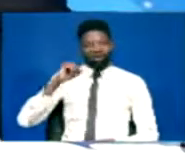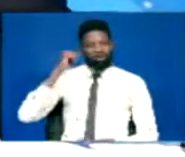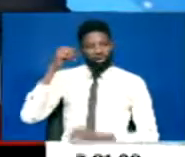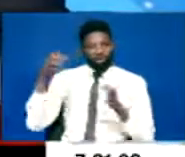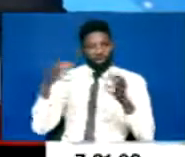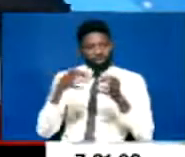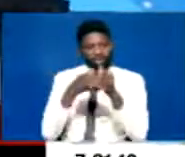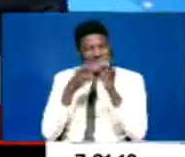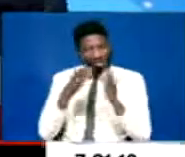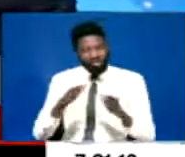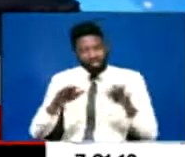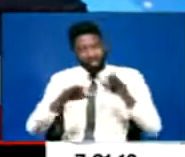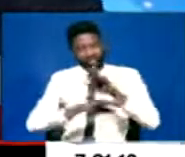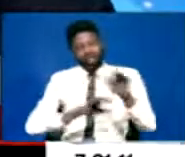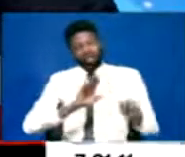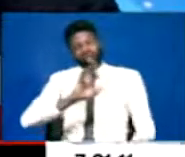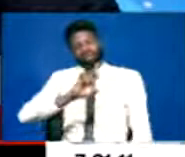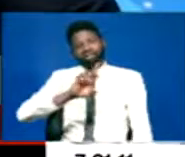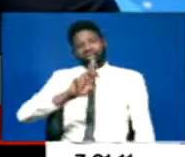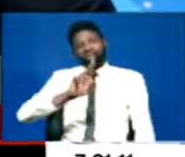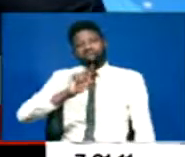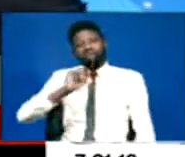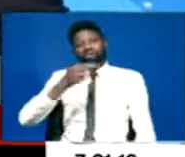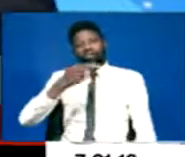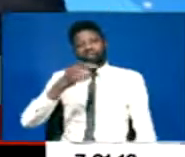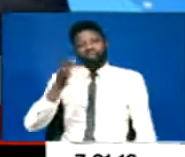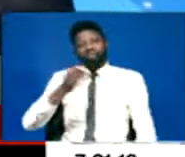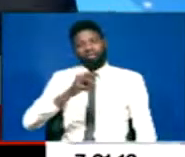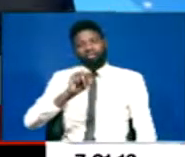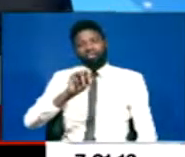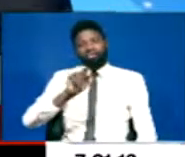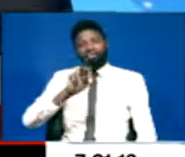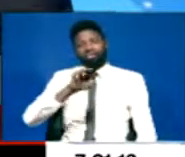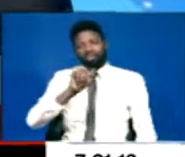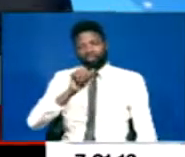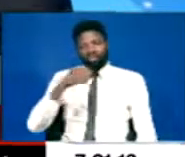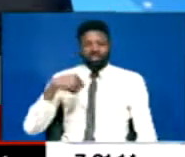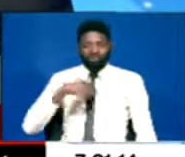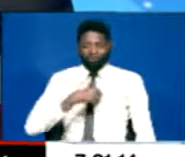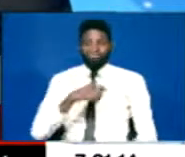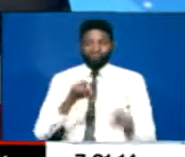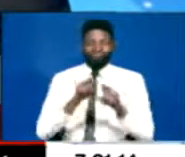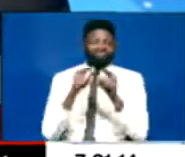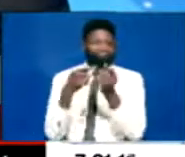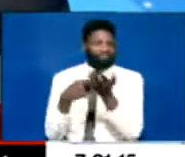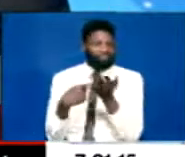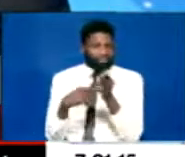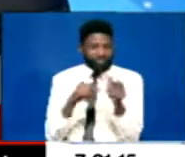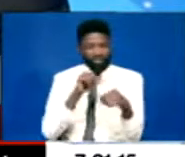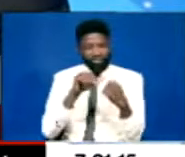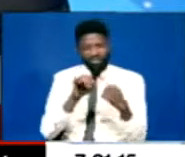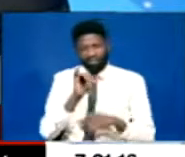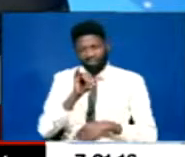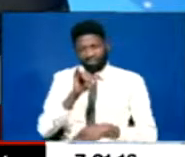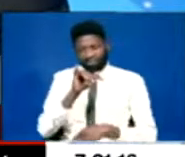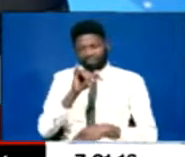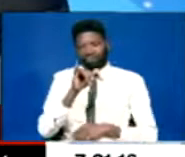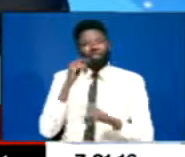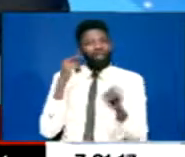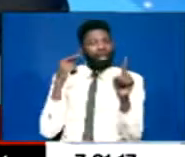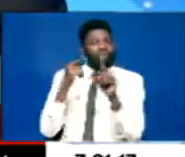Musheru Mutua. And, you know, looking at it, we'll be talking about this ambition of wanting to be